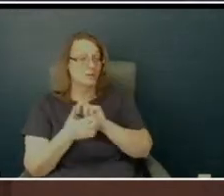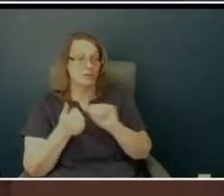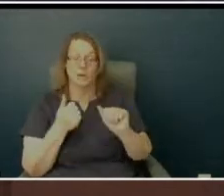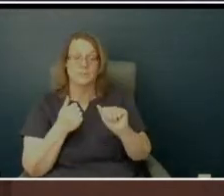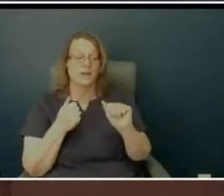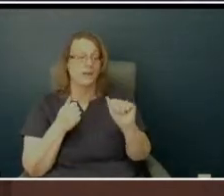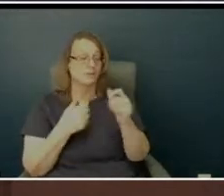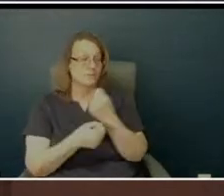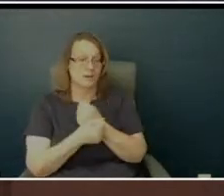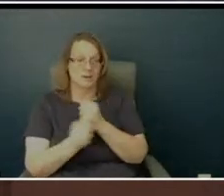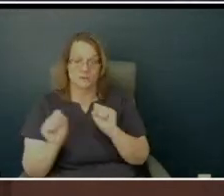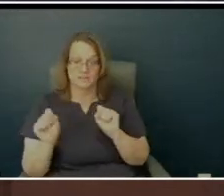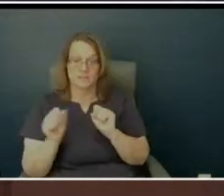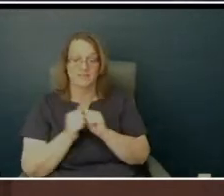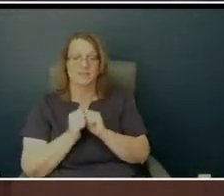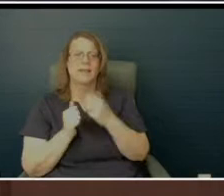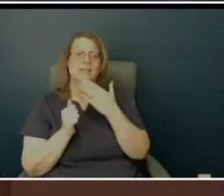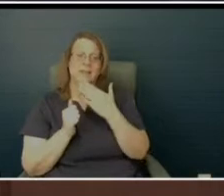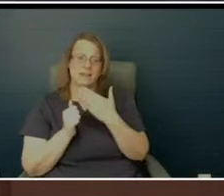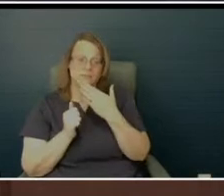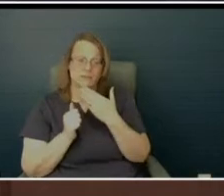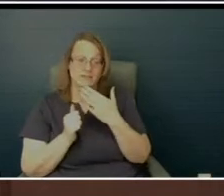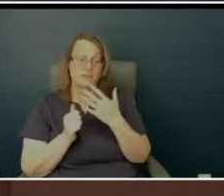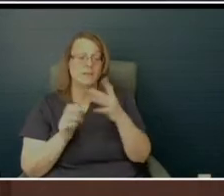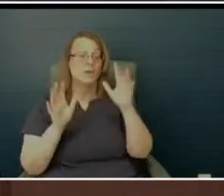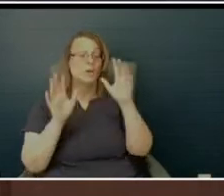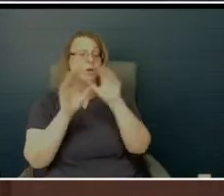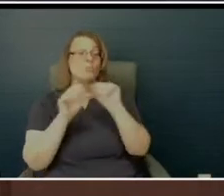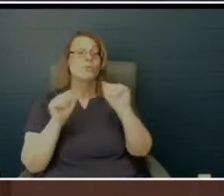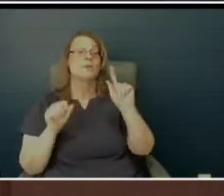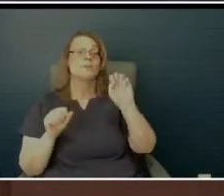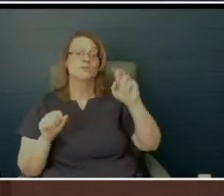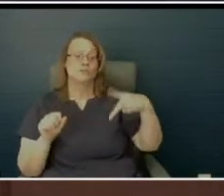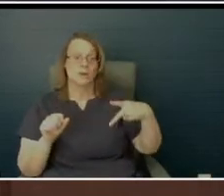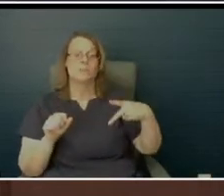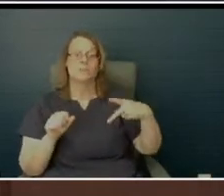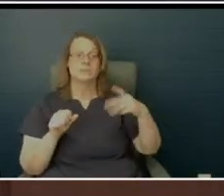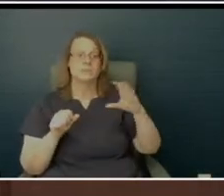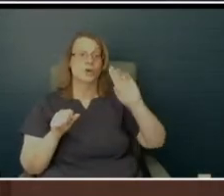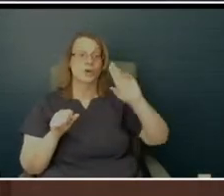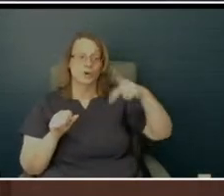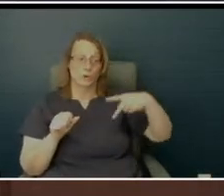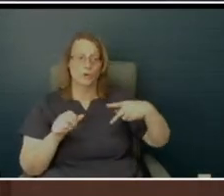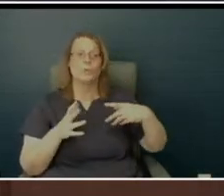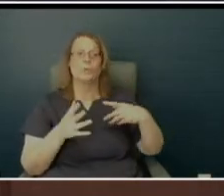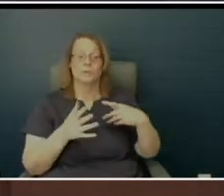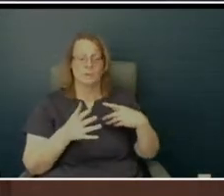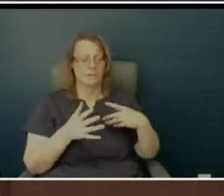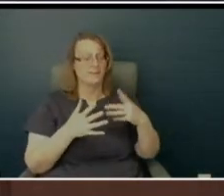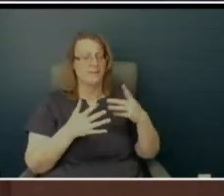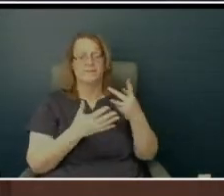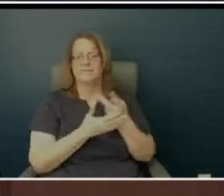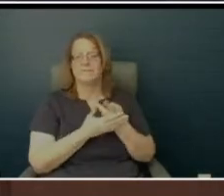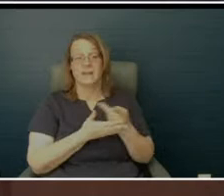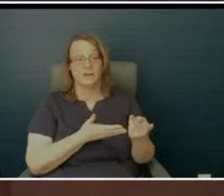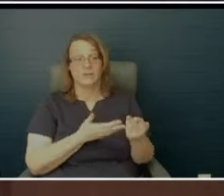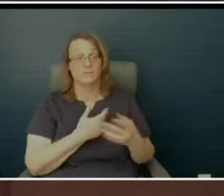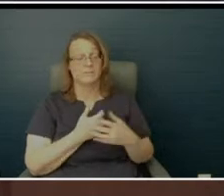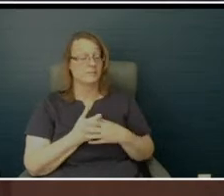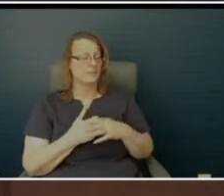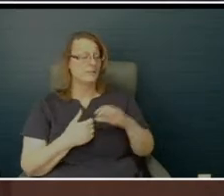President Trump's coup failed. Contrast that to Jeff Clark, who would do exactly what the president wanted. Say there was massive